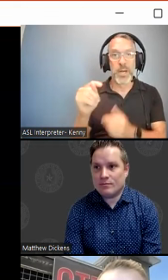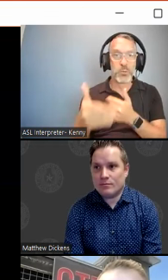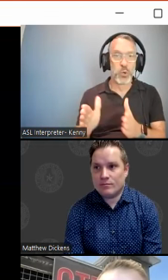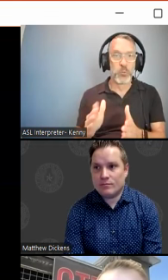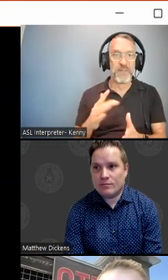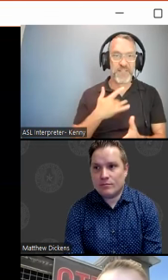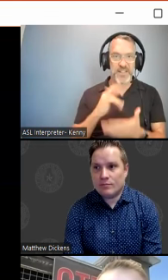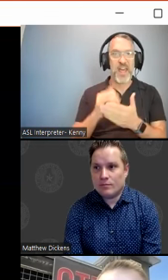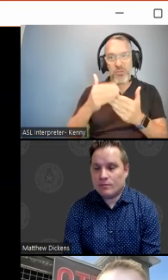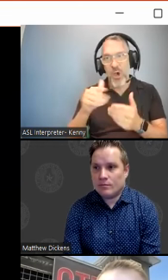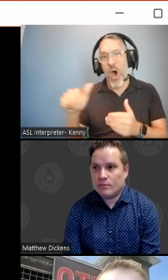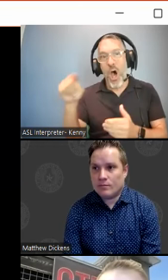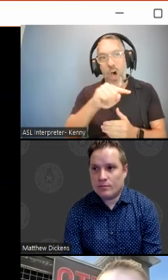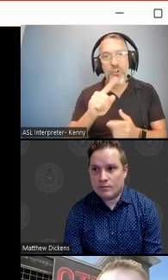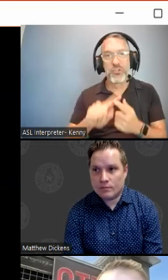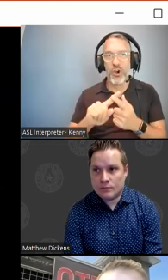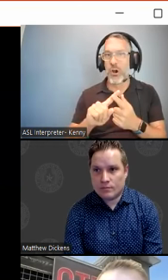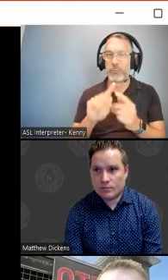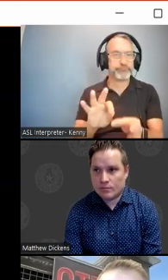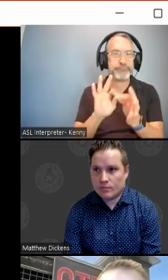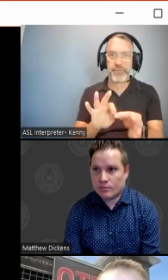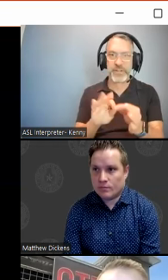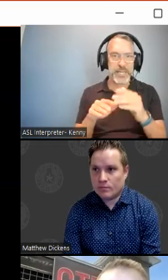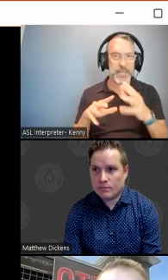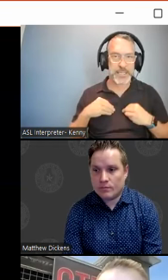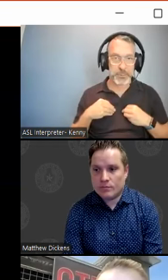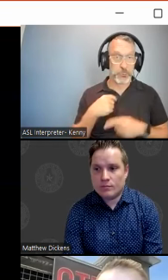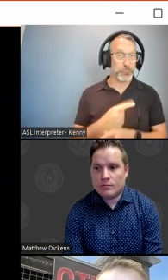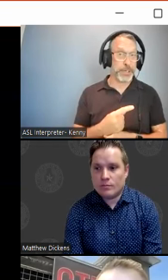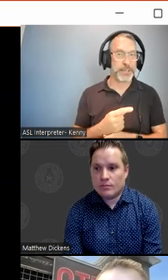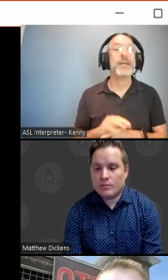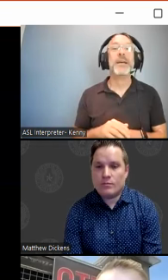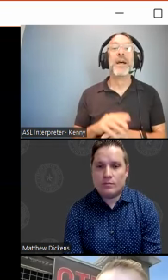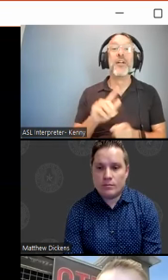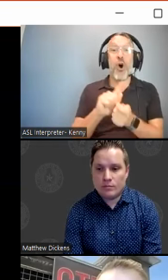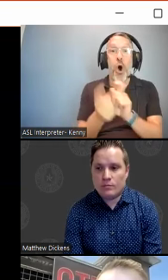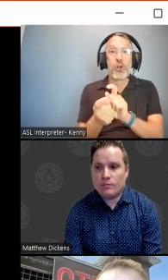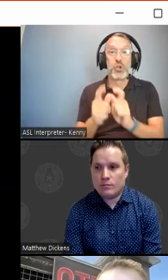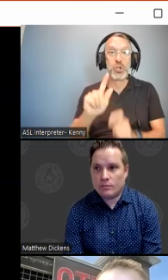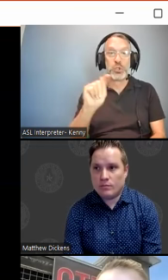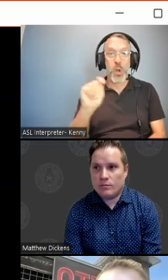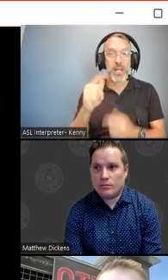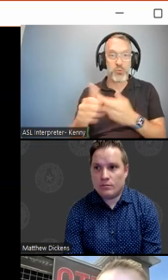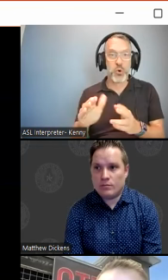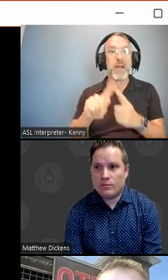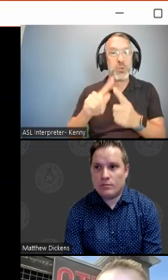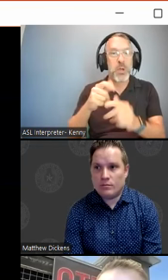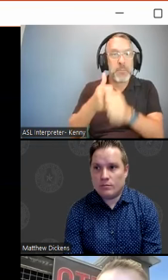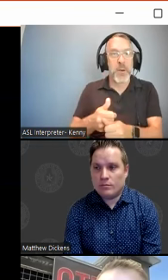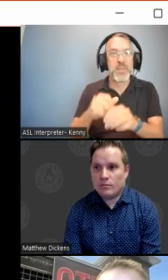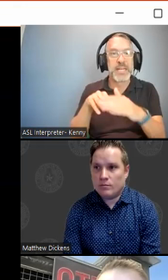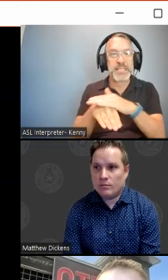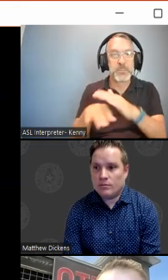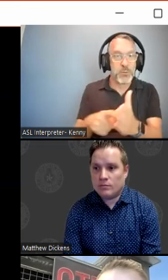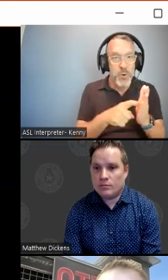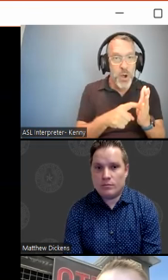feeling that the rest of these fixtures are perfectly acceptable, right? The altered toilet room would have to comply with accessibility requirements,